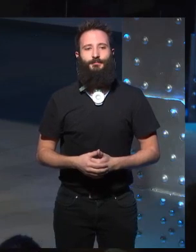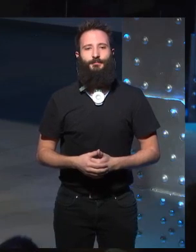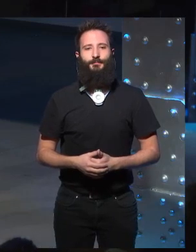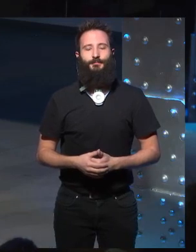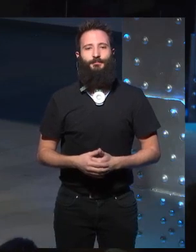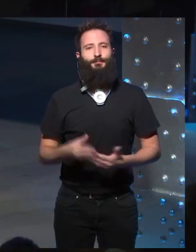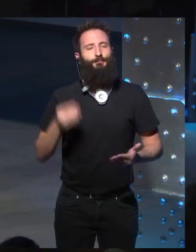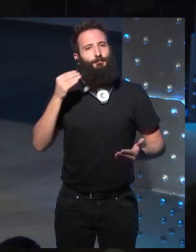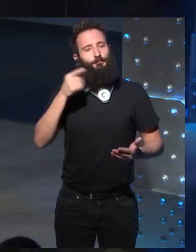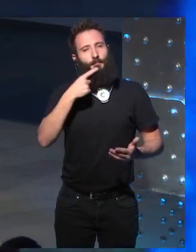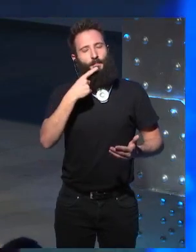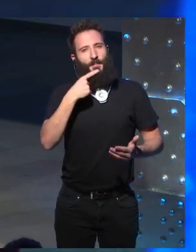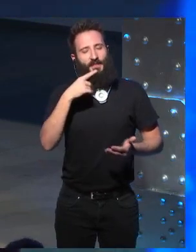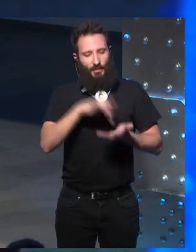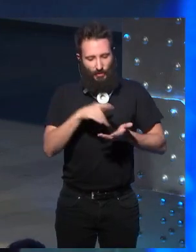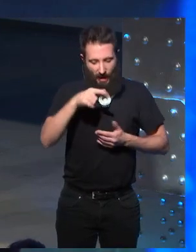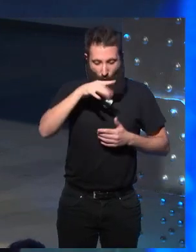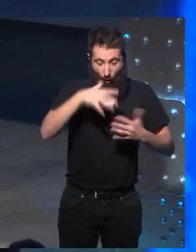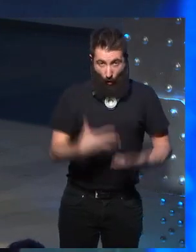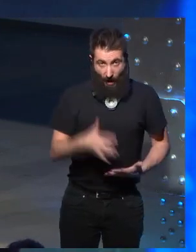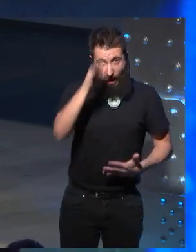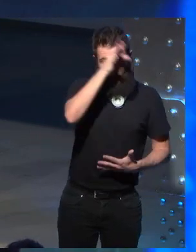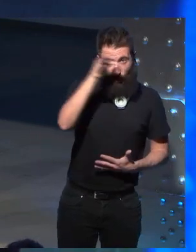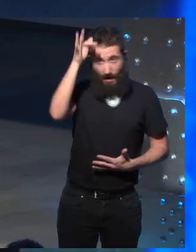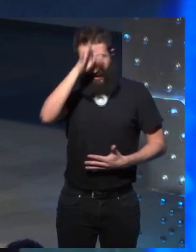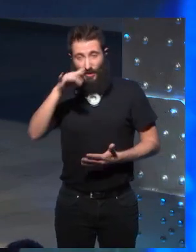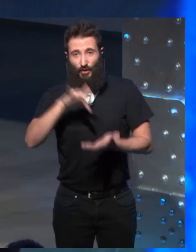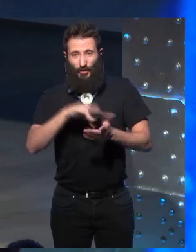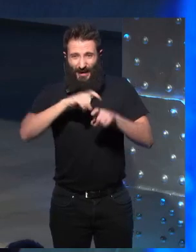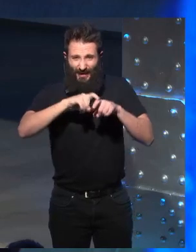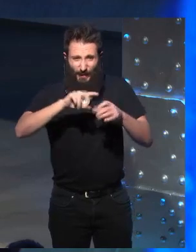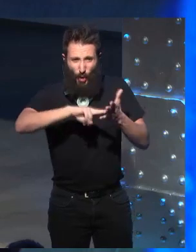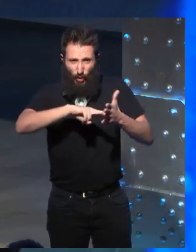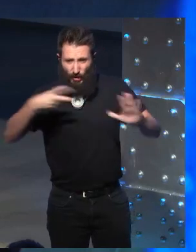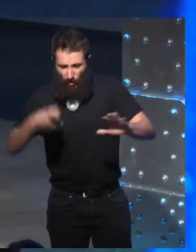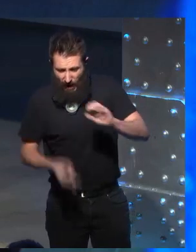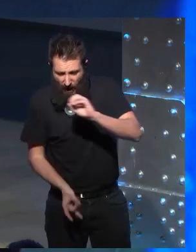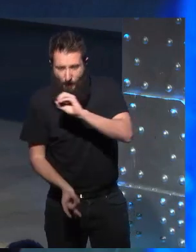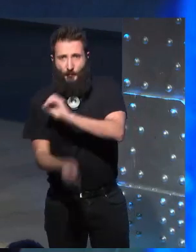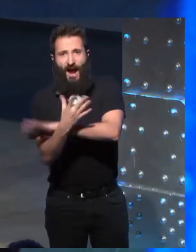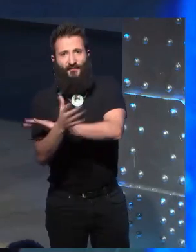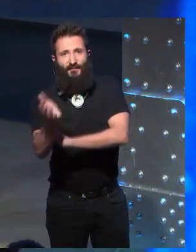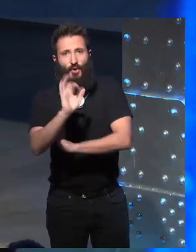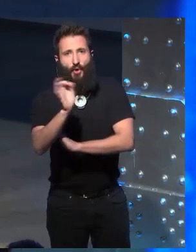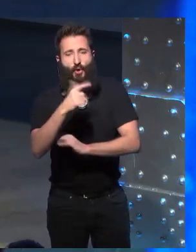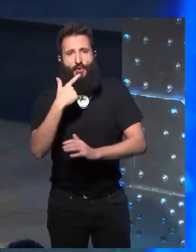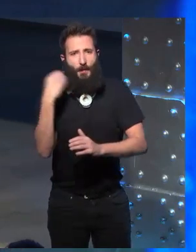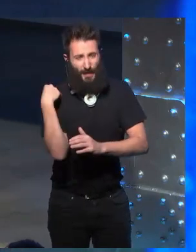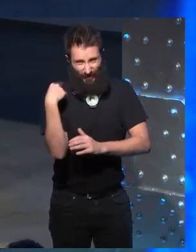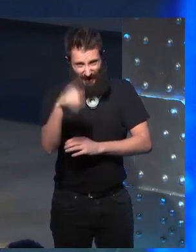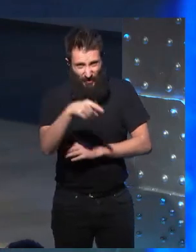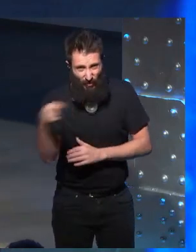theories, what kind of technologies will emerge in a few years? Is that your question?